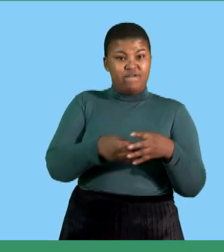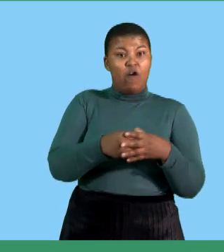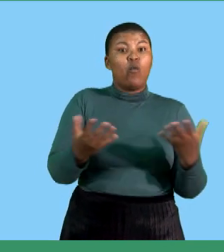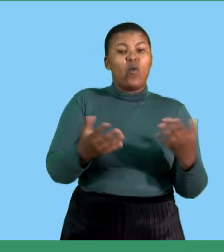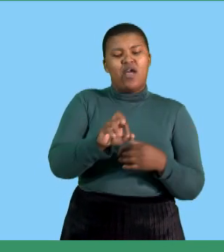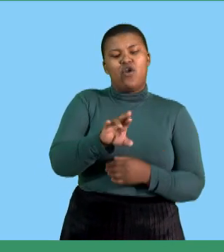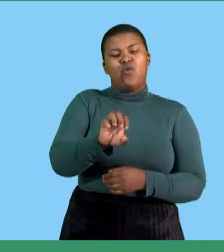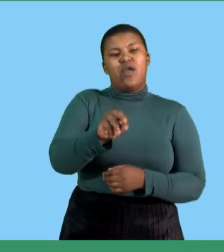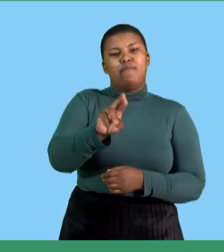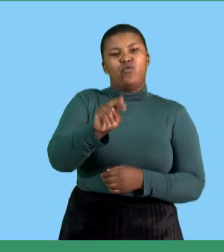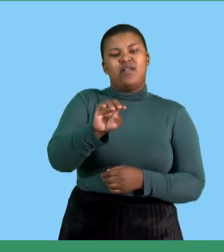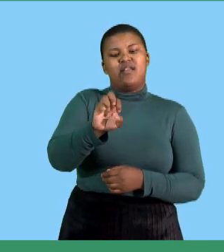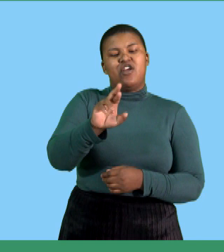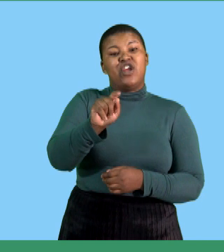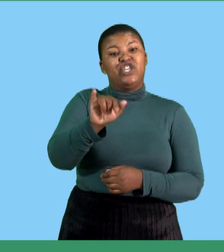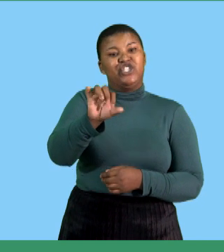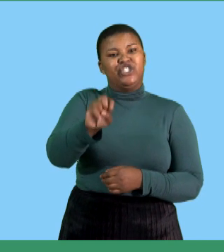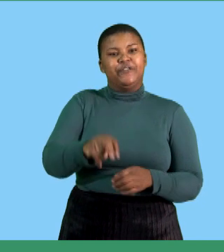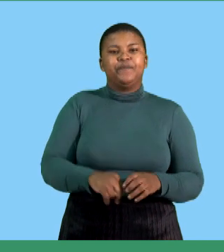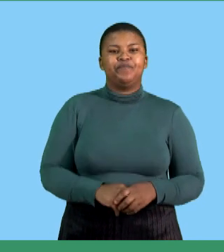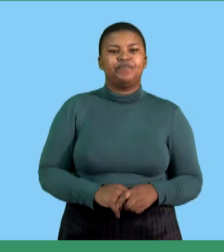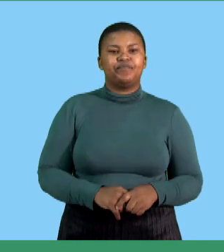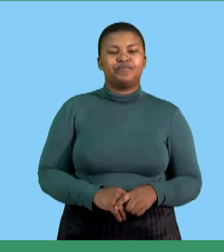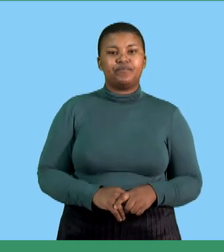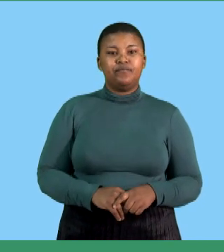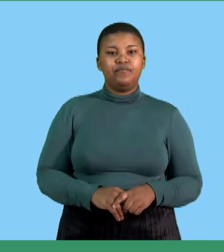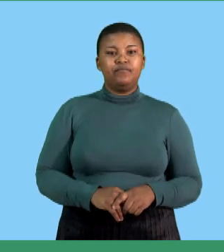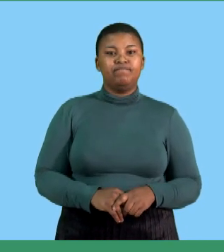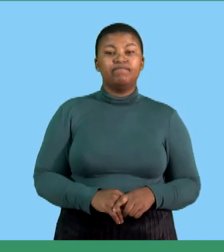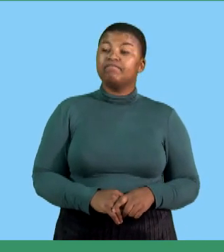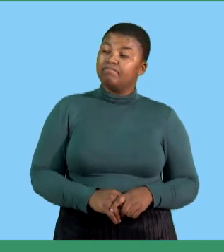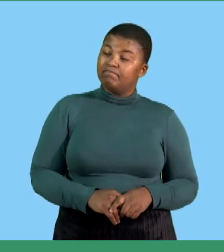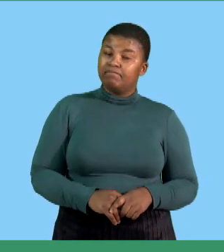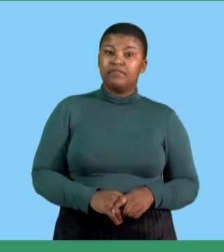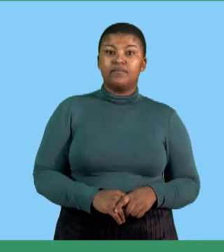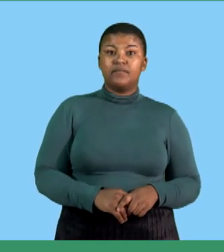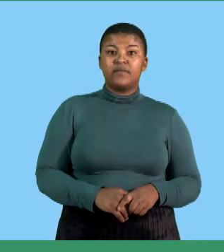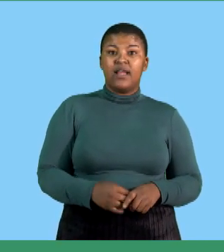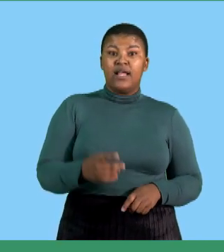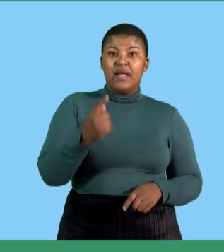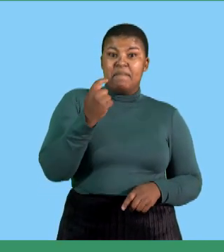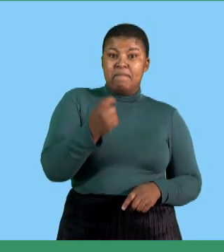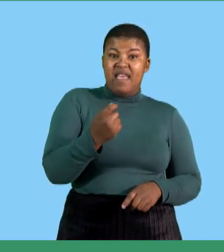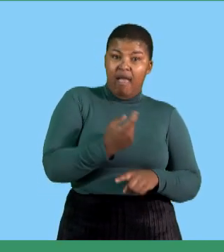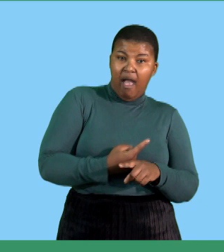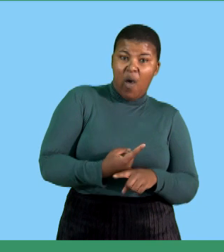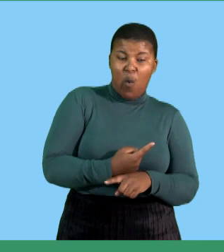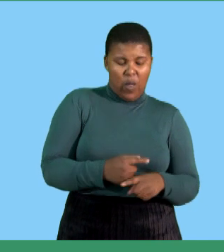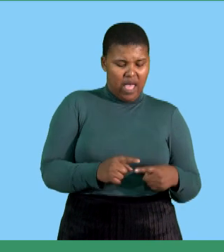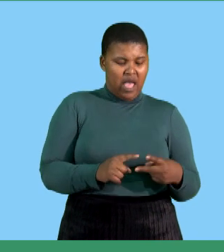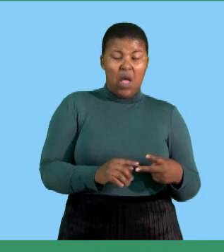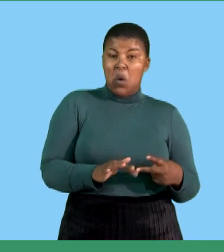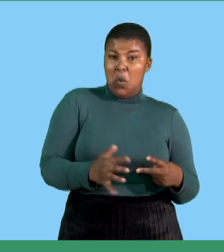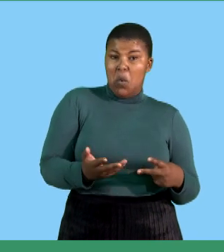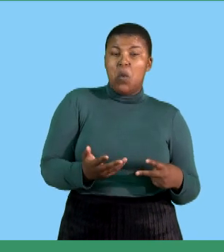the remuneration there. And then how we're going to remunerate them. Is it going to be on maybe for the number of hours that they've worked, maybe,